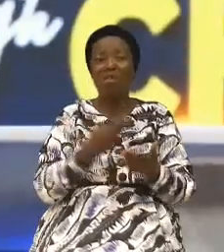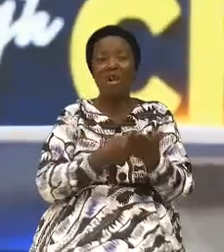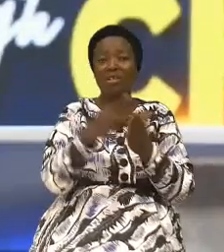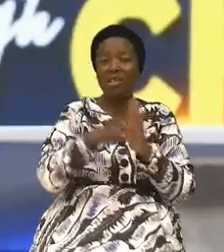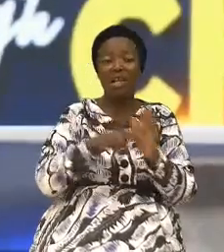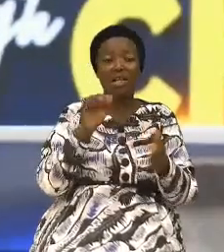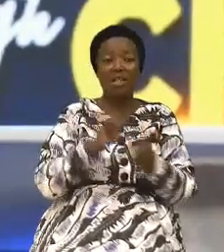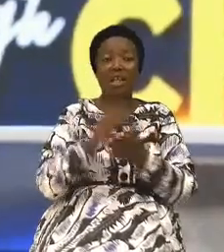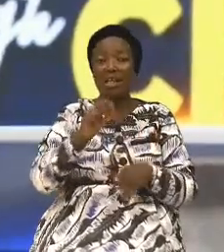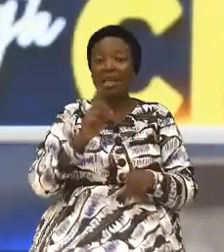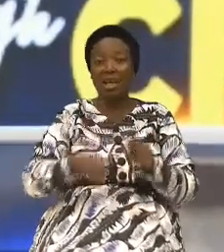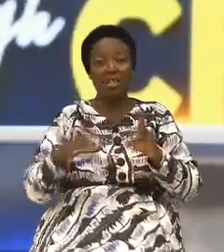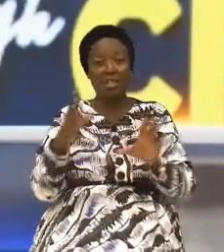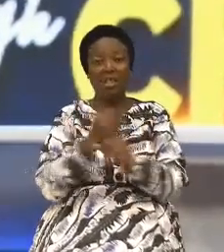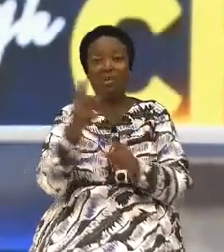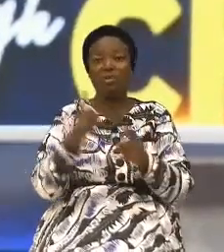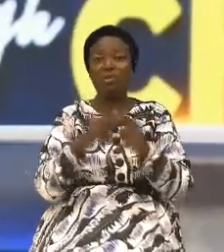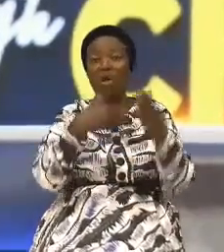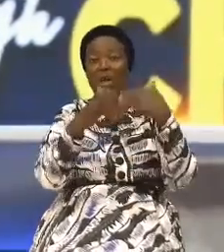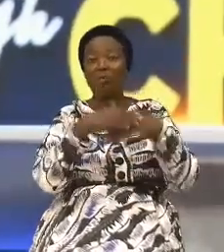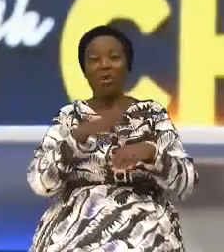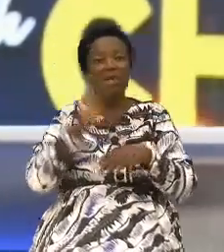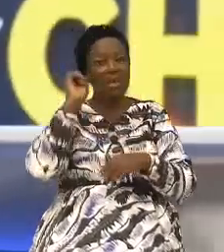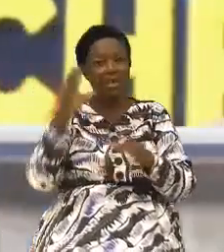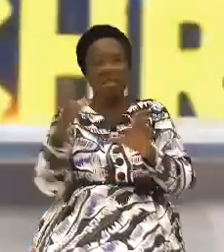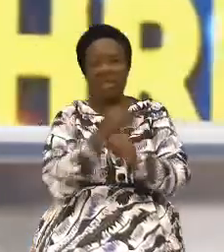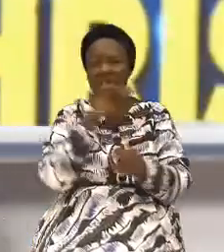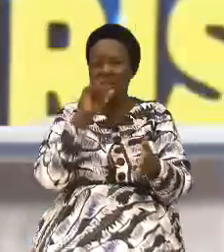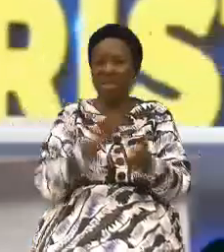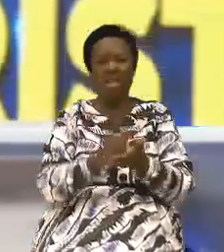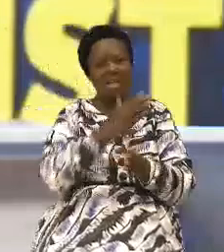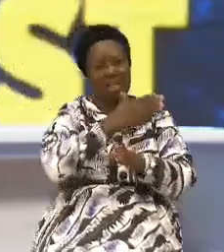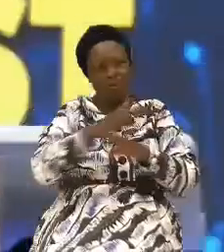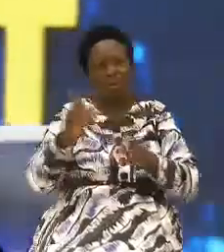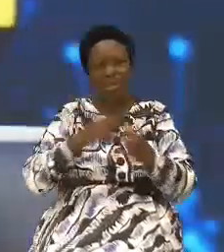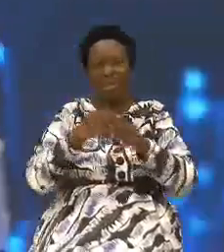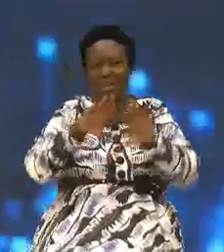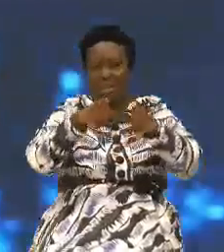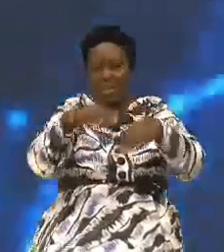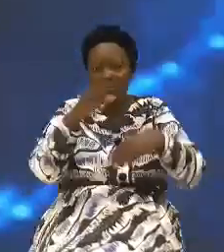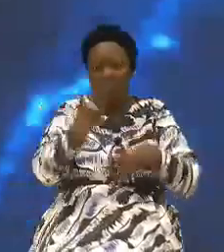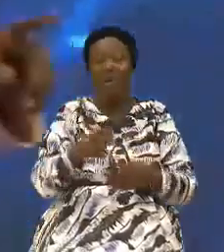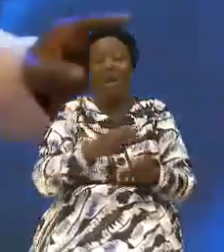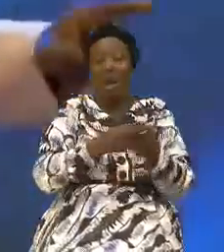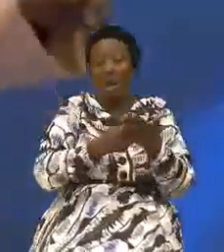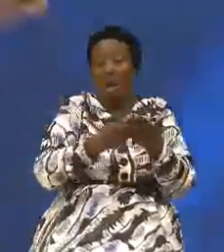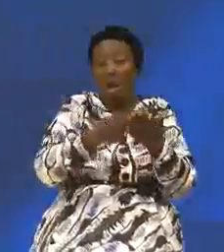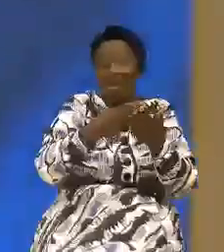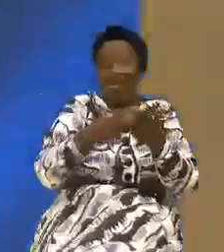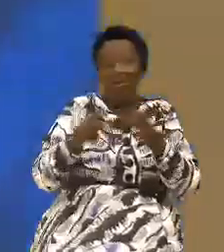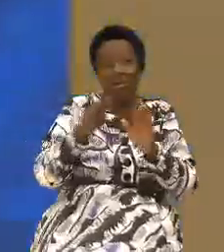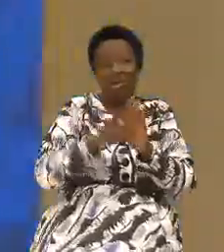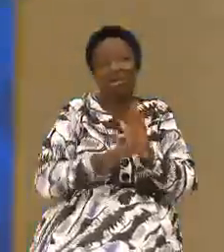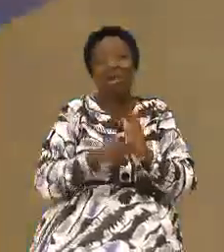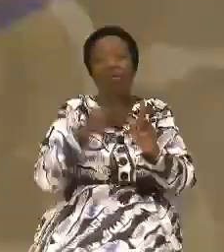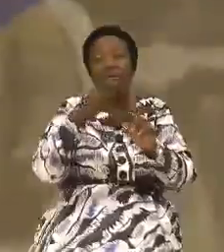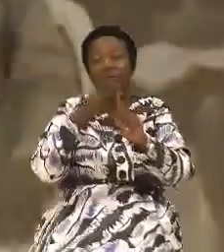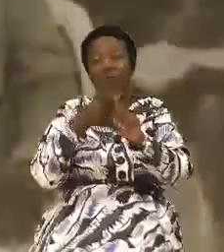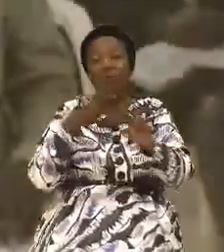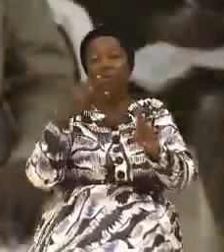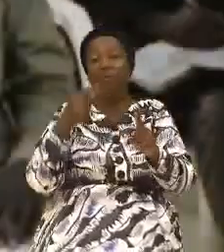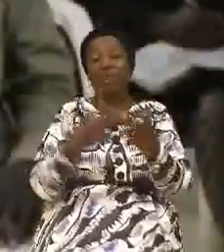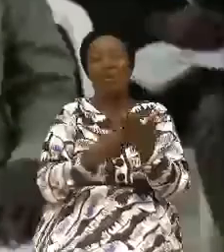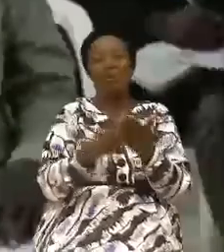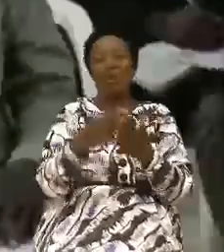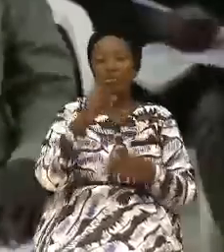you to heaven, it takes that away and it gives you righteousness from the righteous one, from